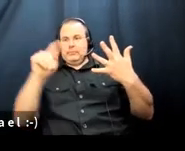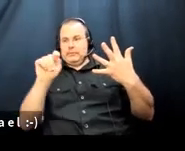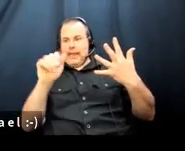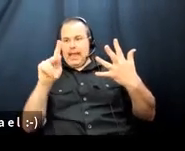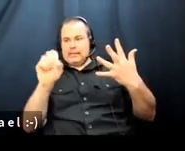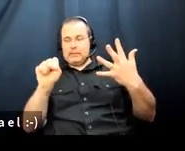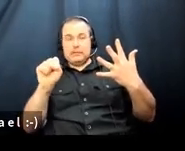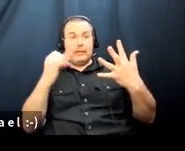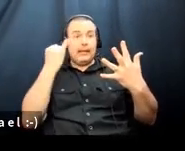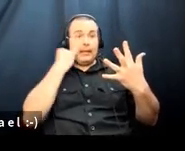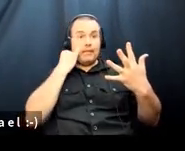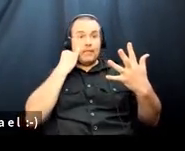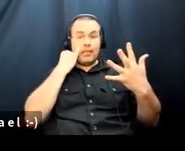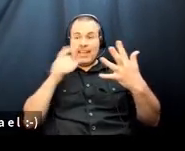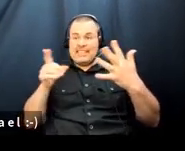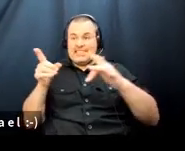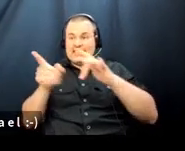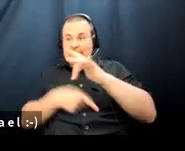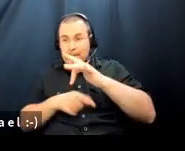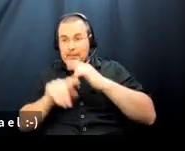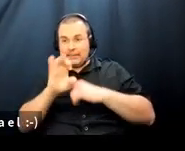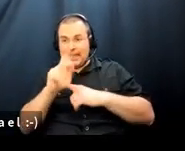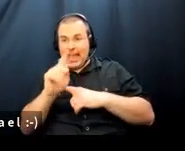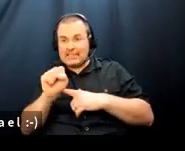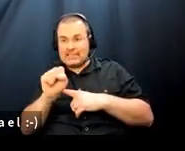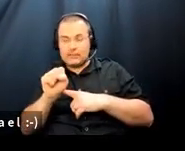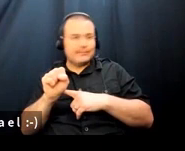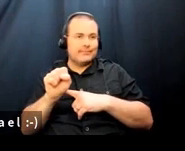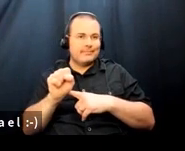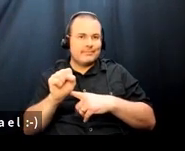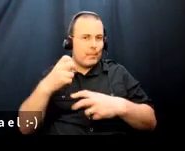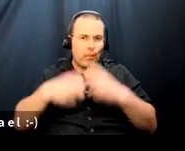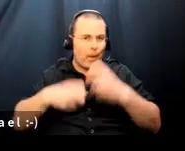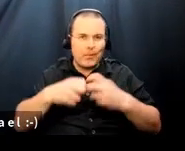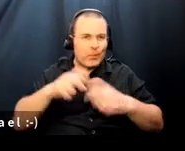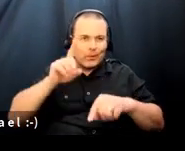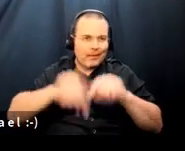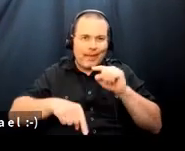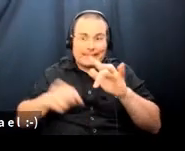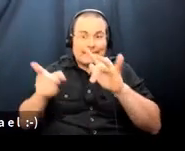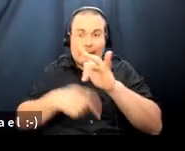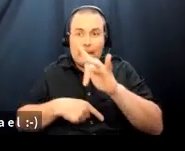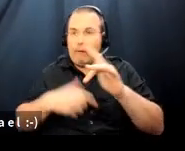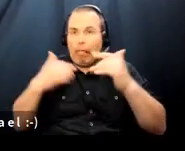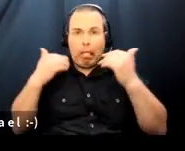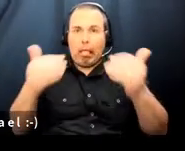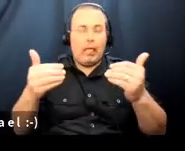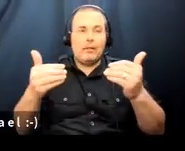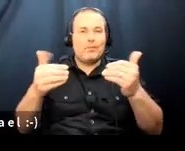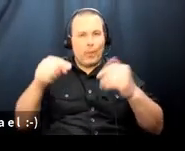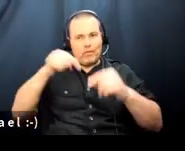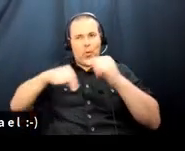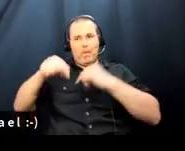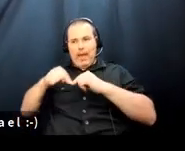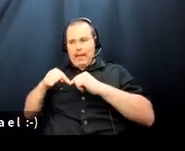well, here's a problem. You can't really skip the task. You have to go back and fix that. So if for a lot